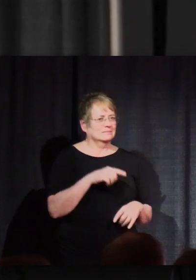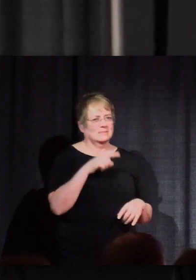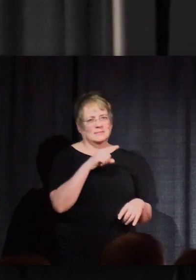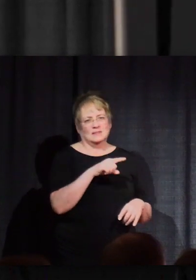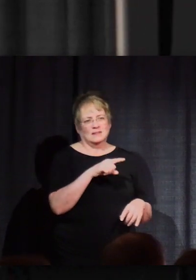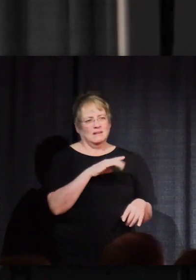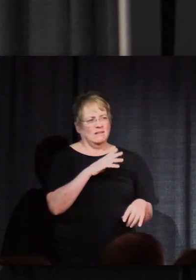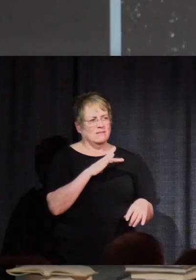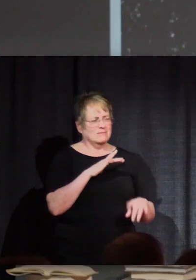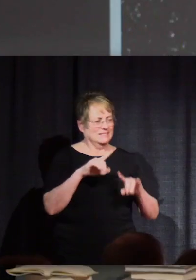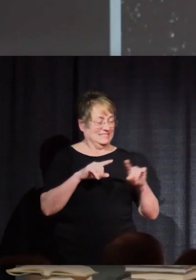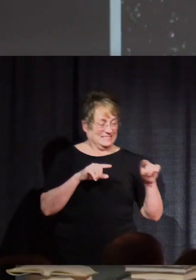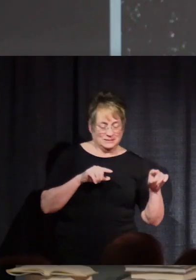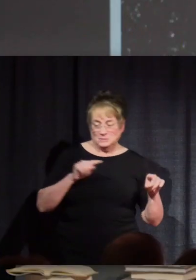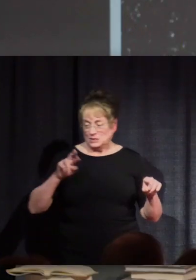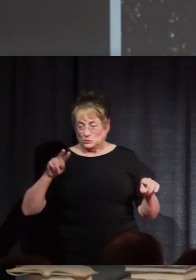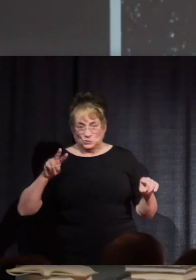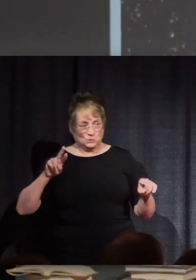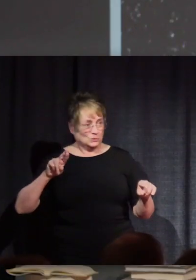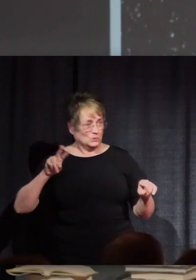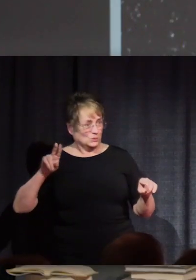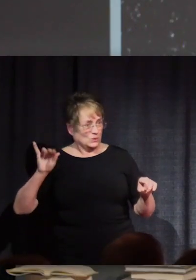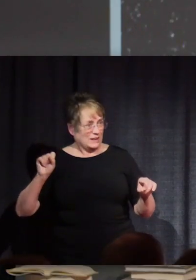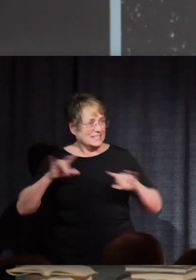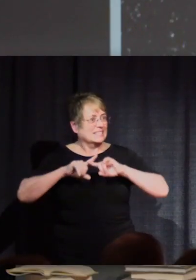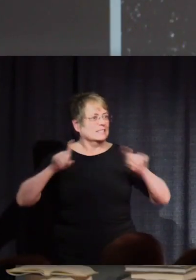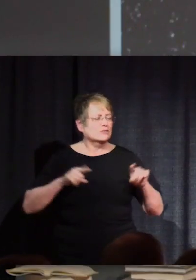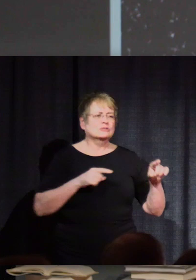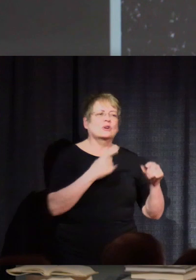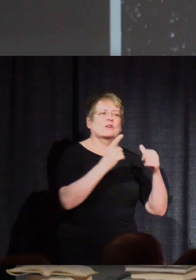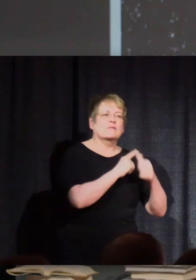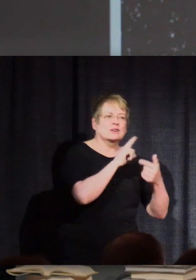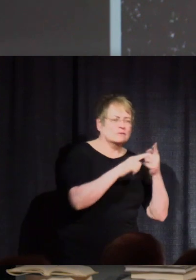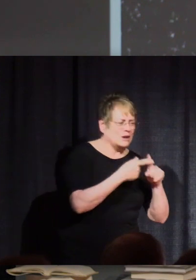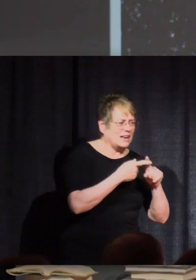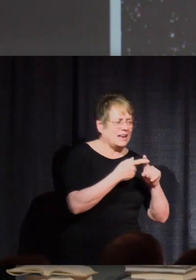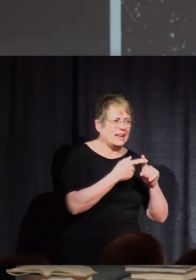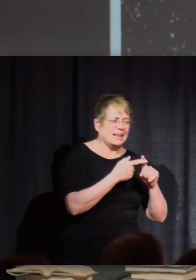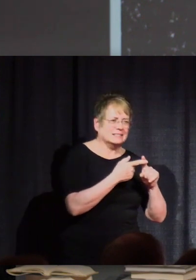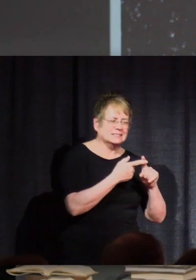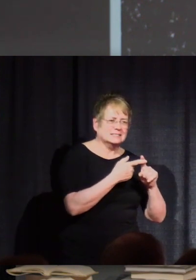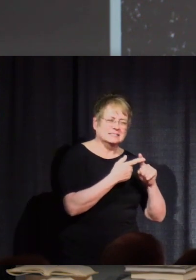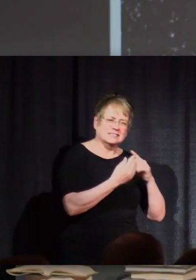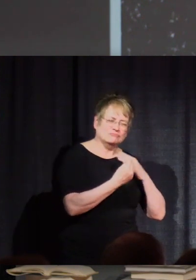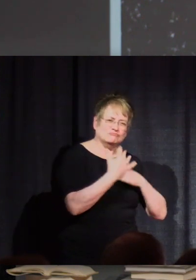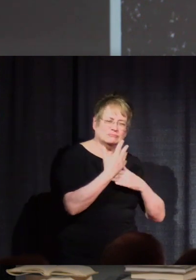was completely different. We were friends. He brought healthy habits into my